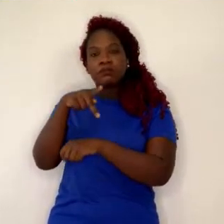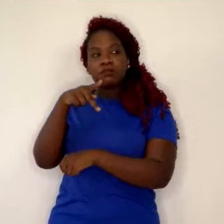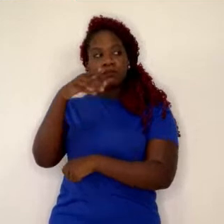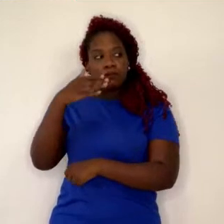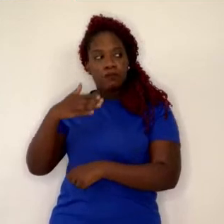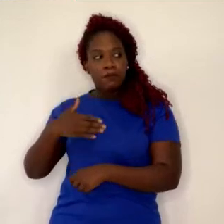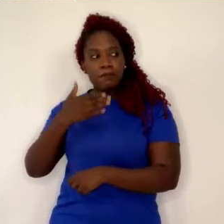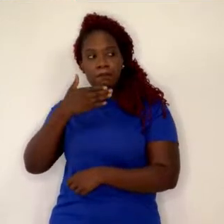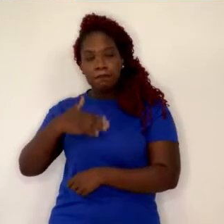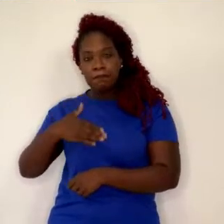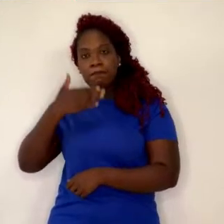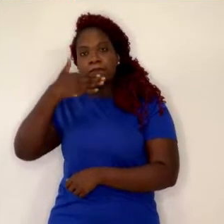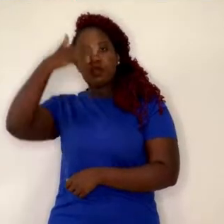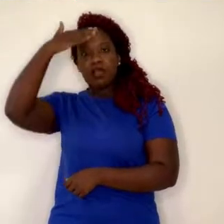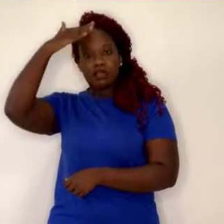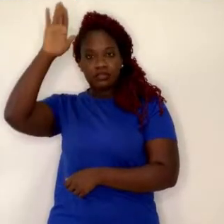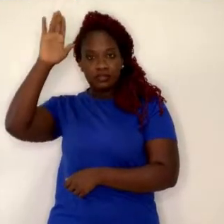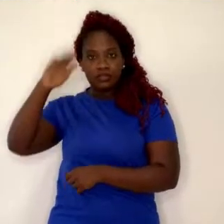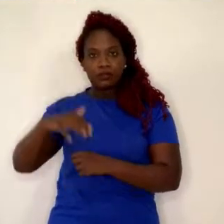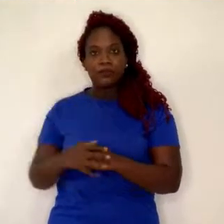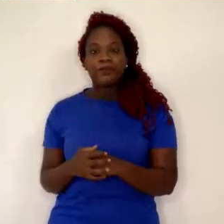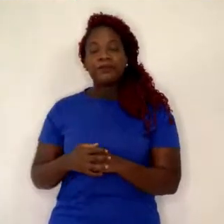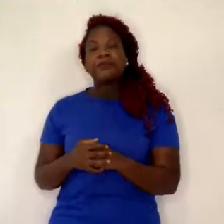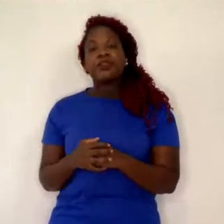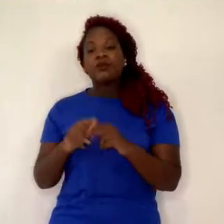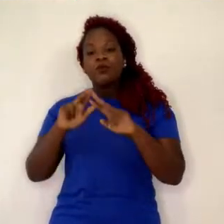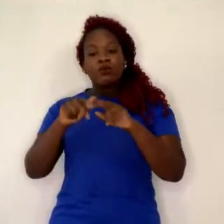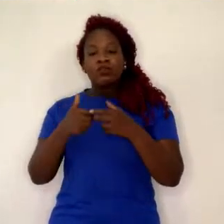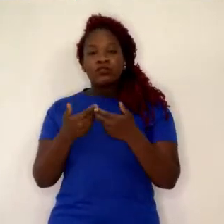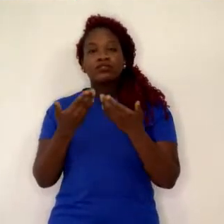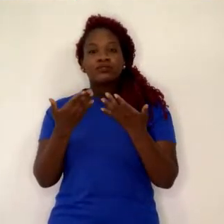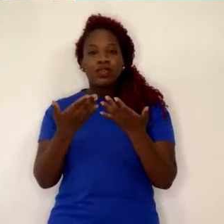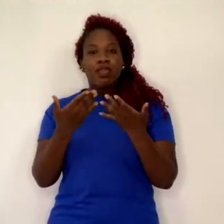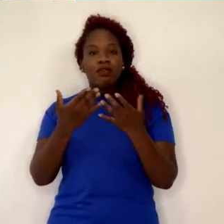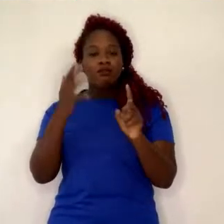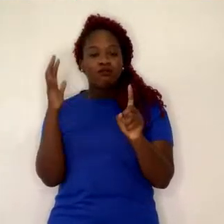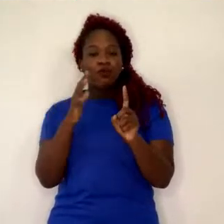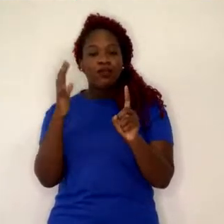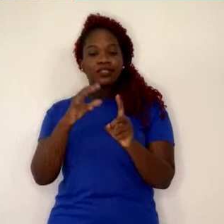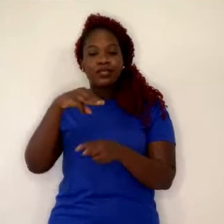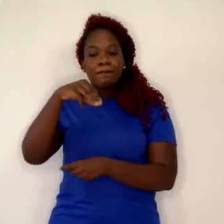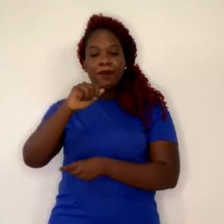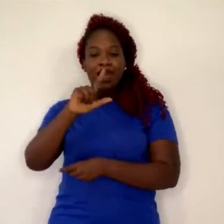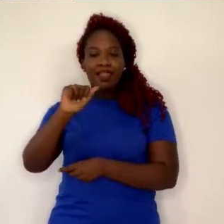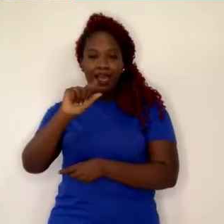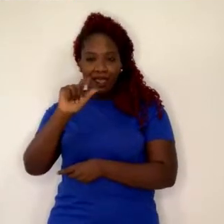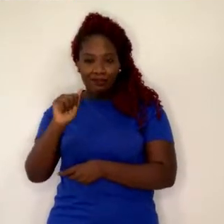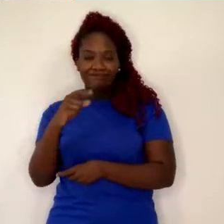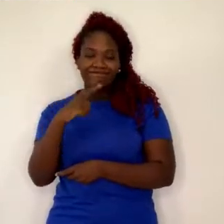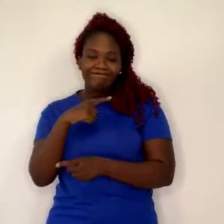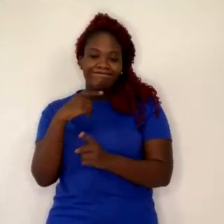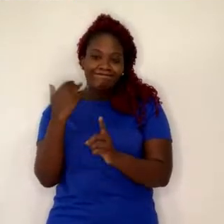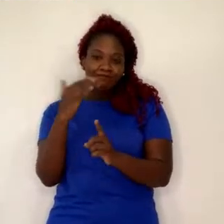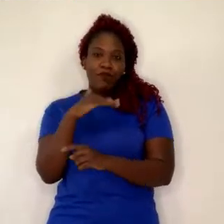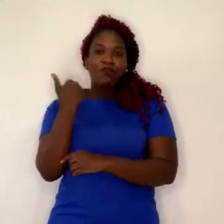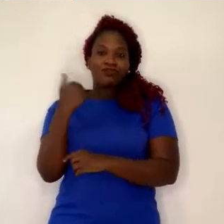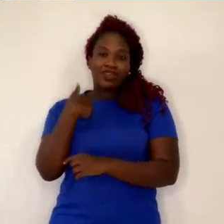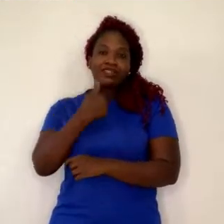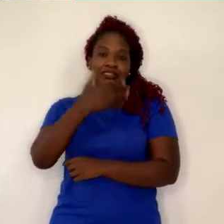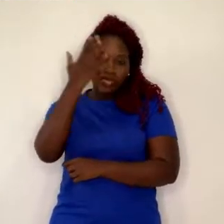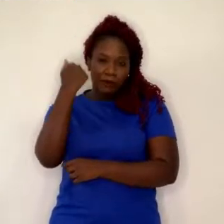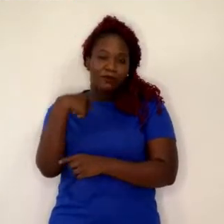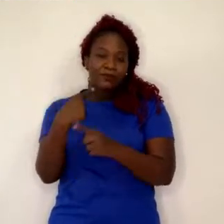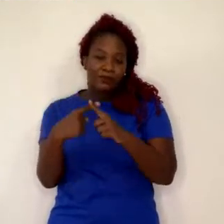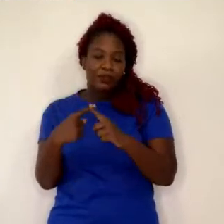the difficulties they had in having access to education. Hence, Malala, then we know what happened to